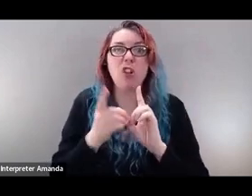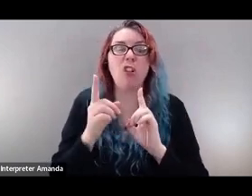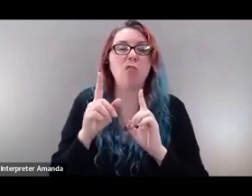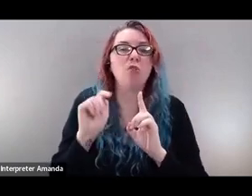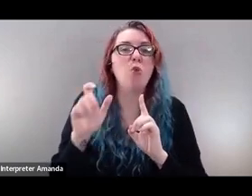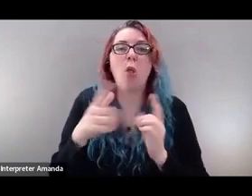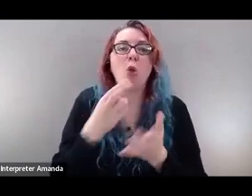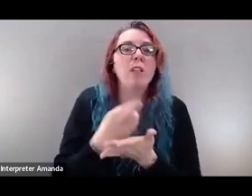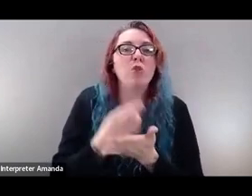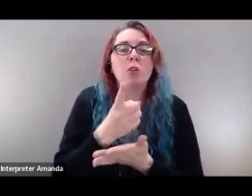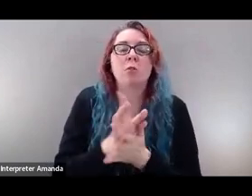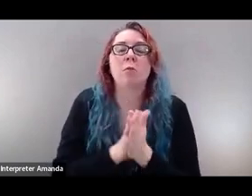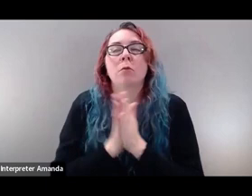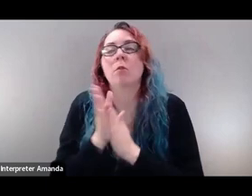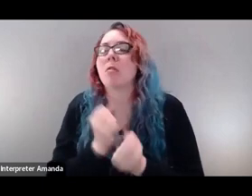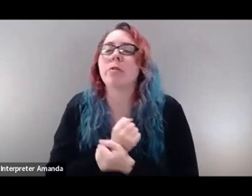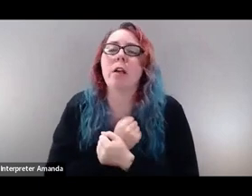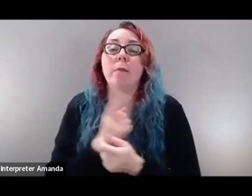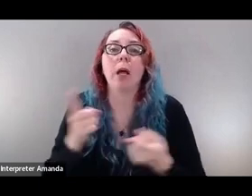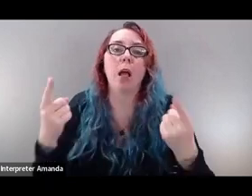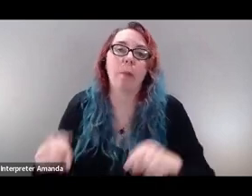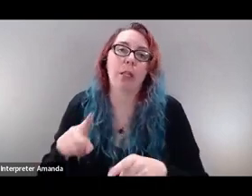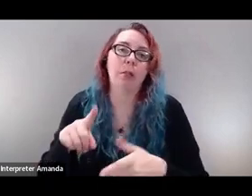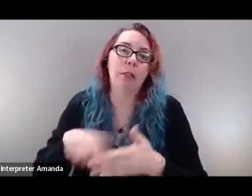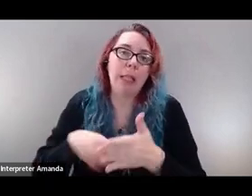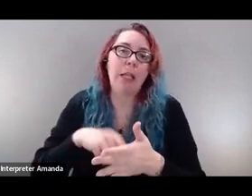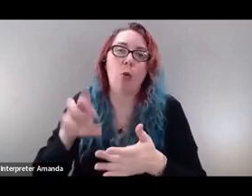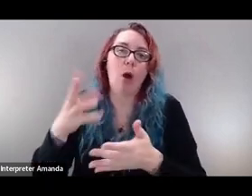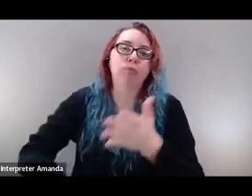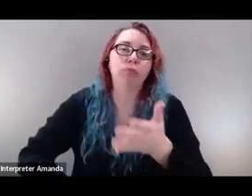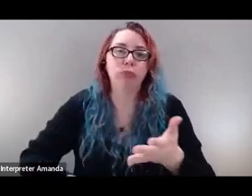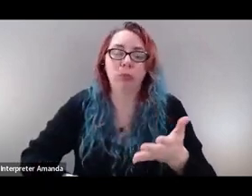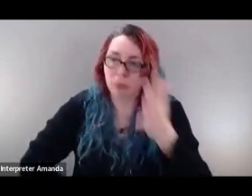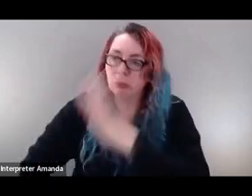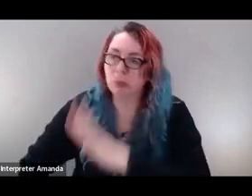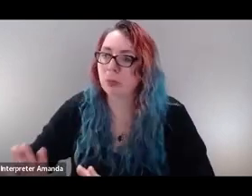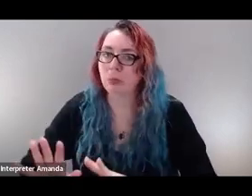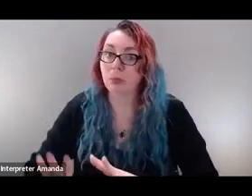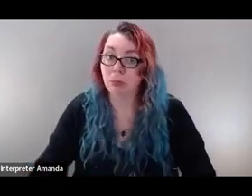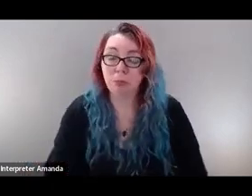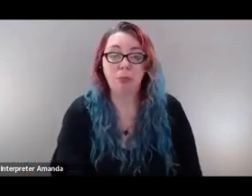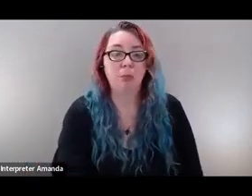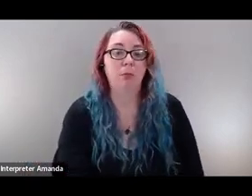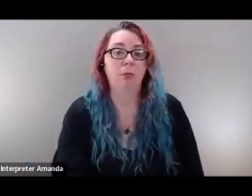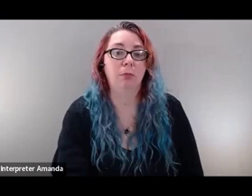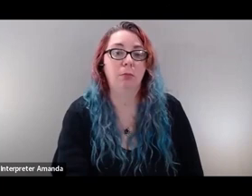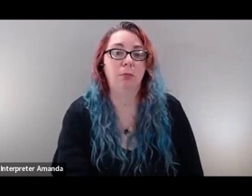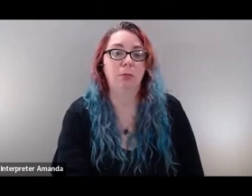And if you never used a digital initiative developed by someone or an organization, the art sector, let us